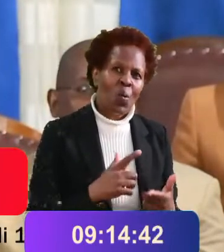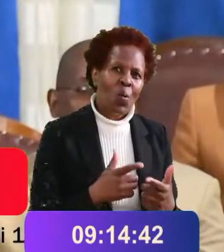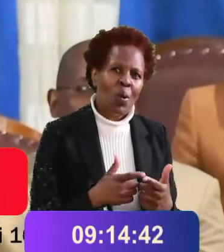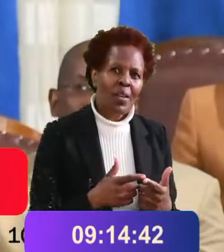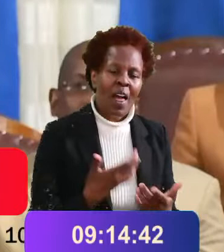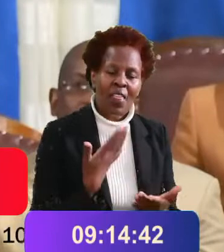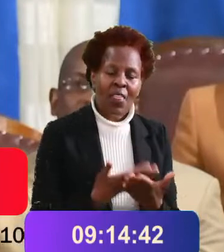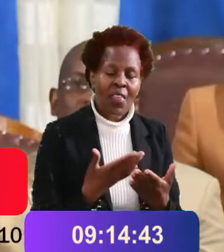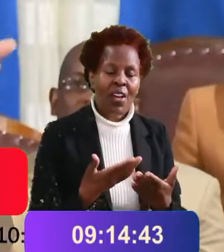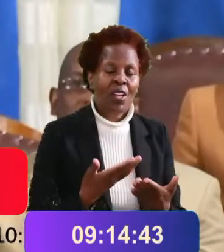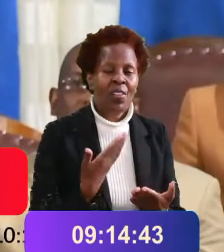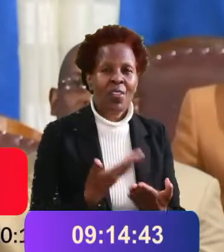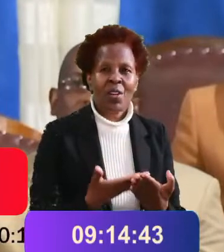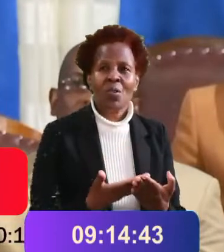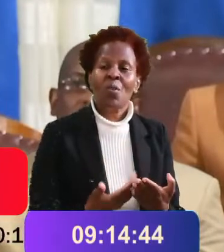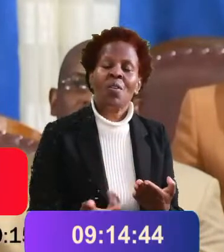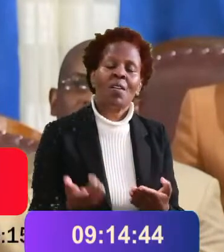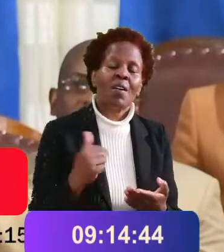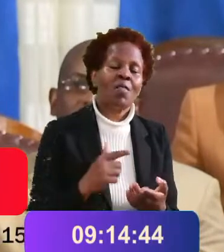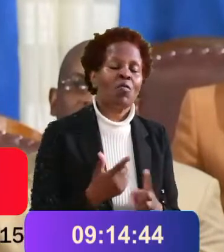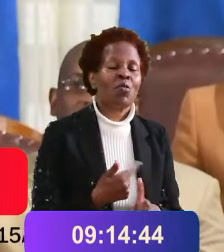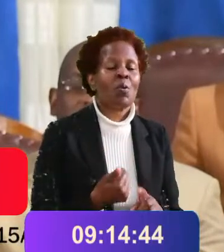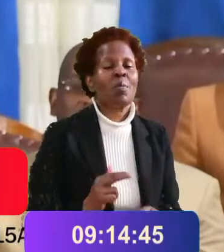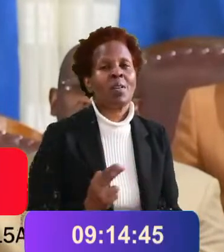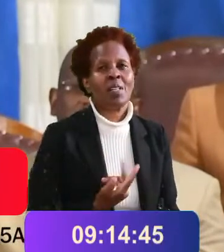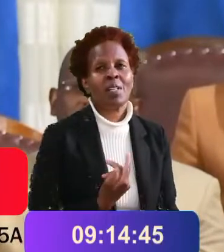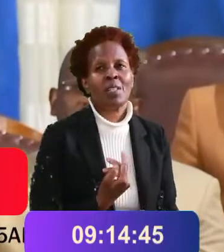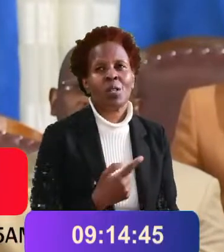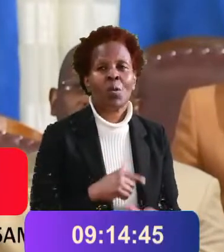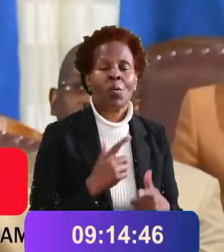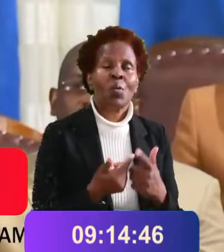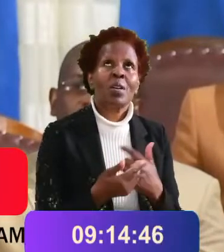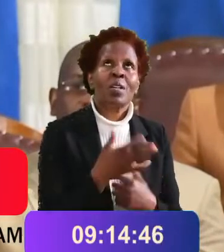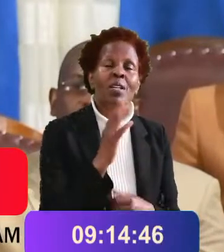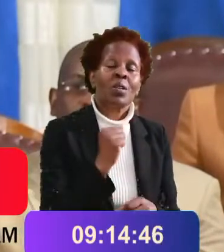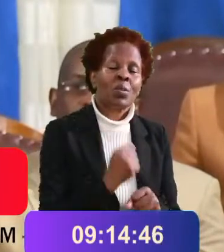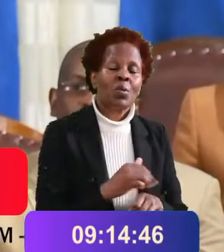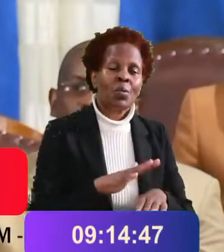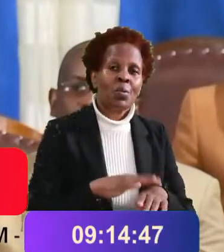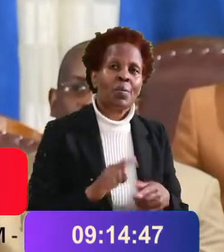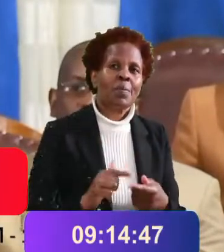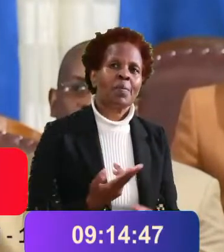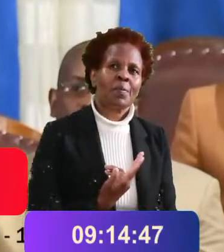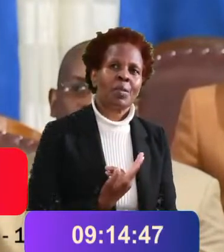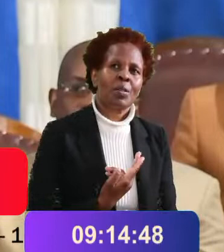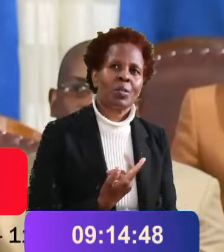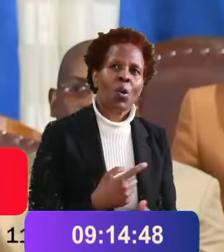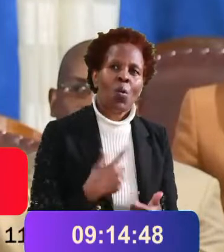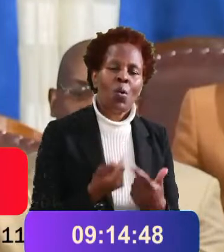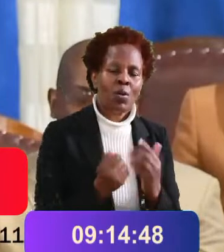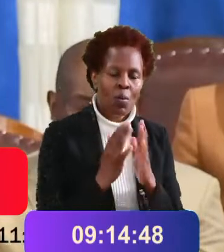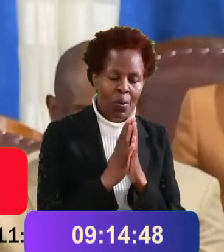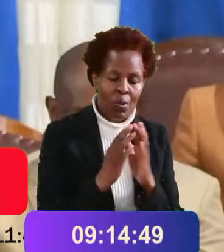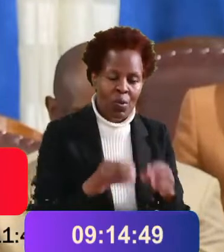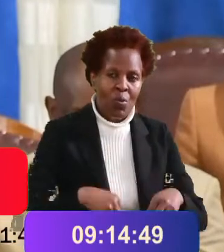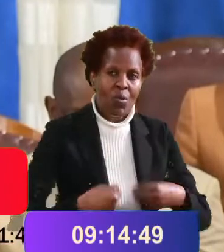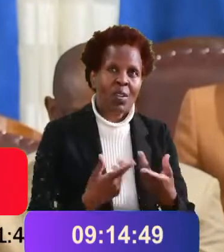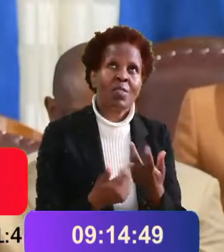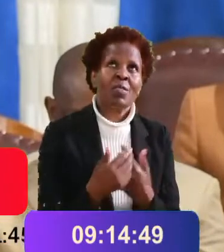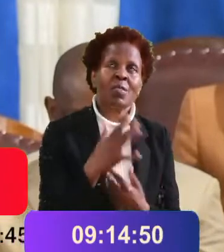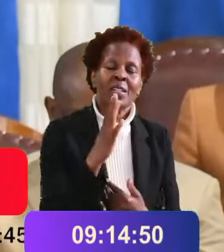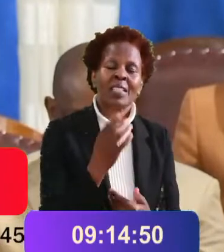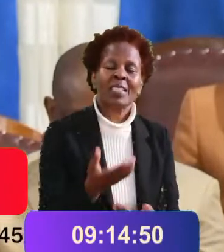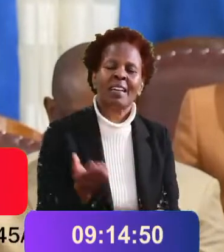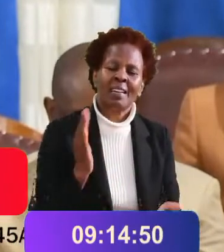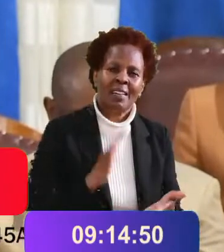you comes naturally. When God has done you well. When a prayer you've offered has been